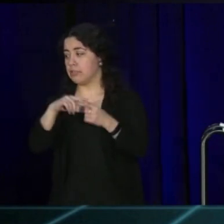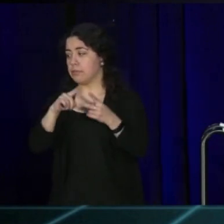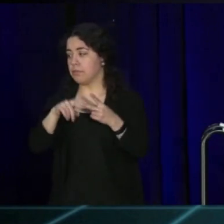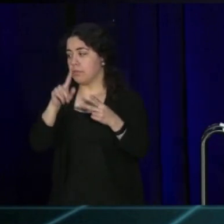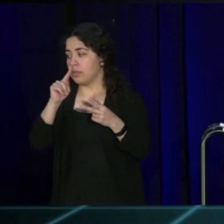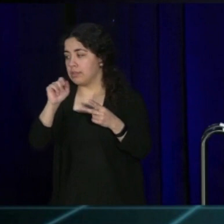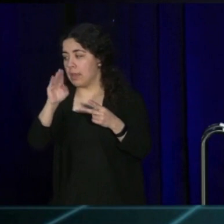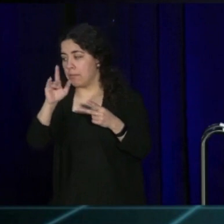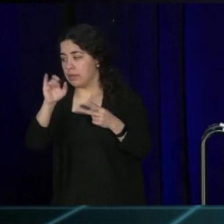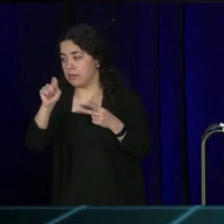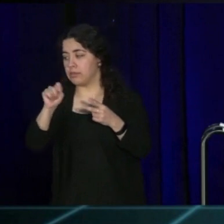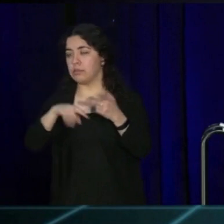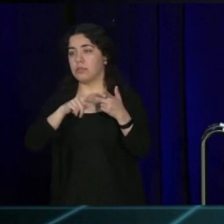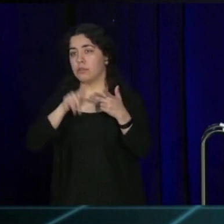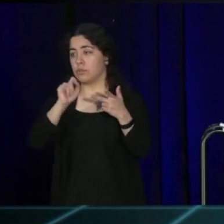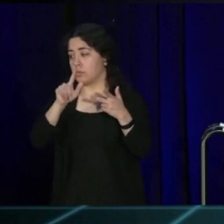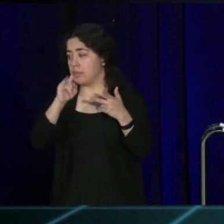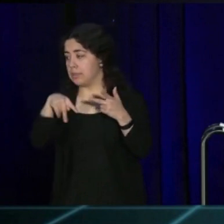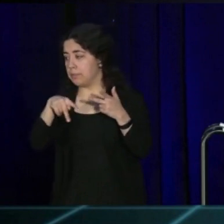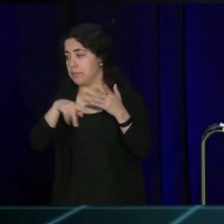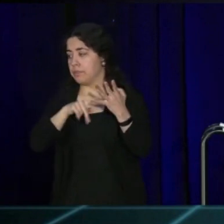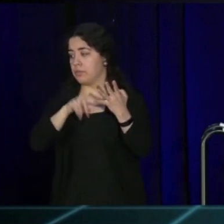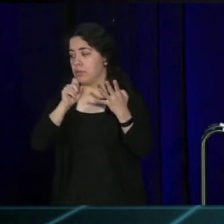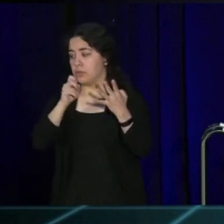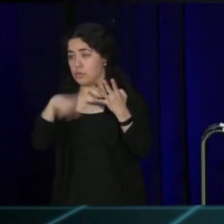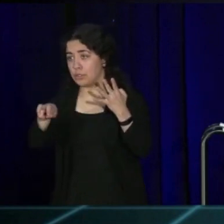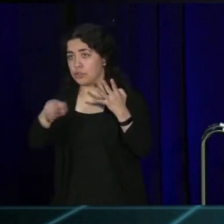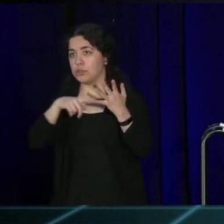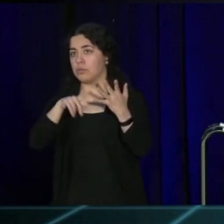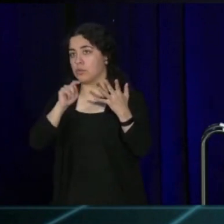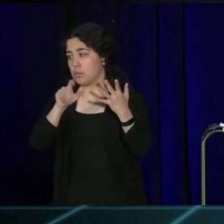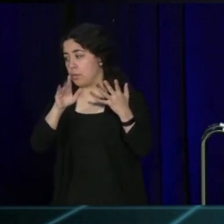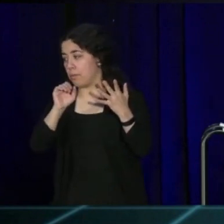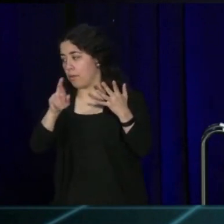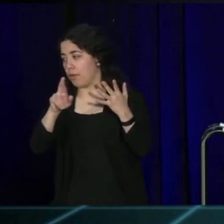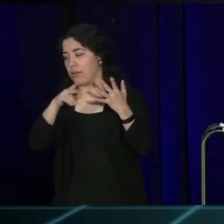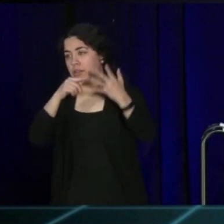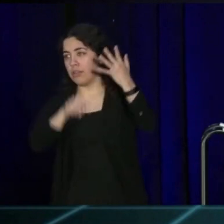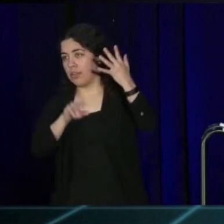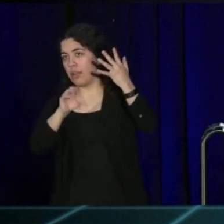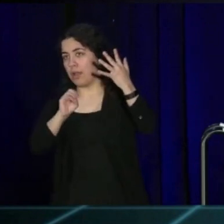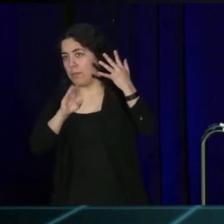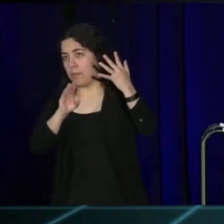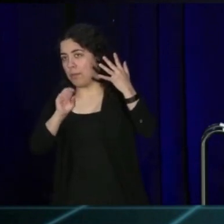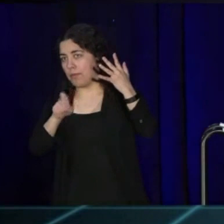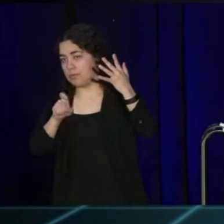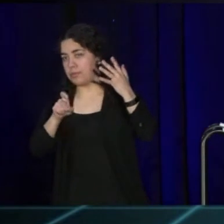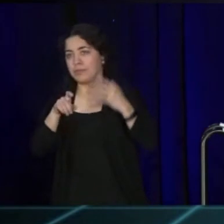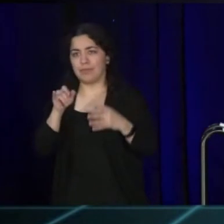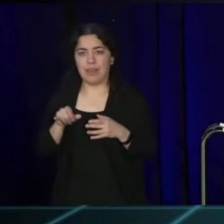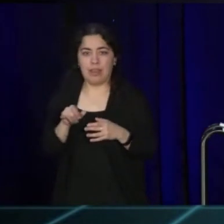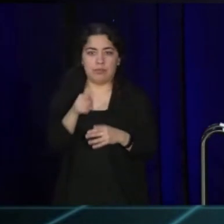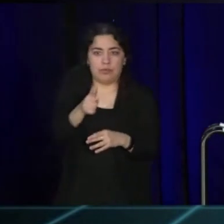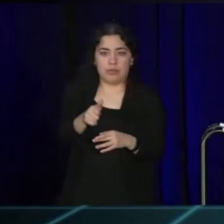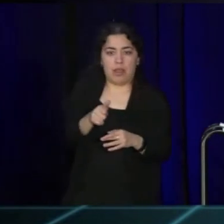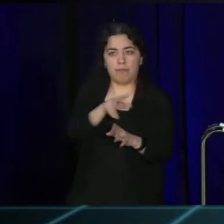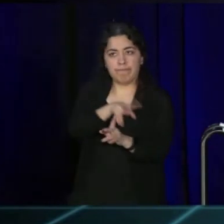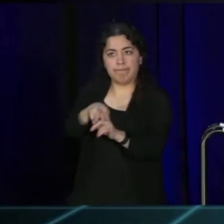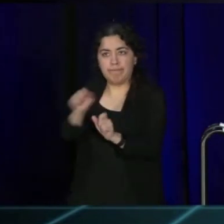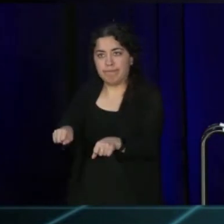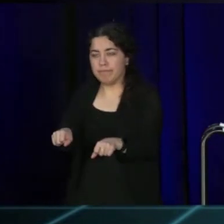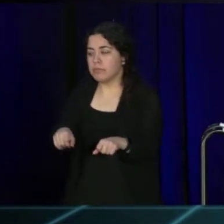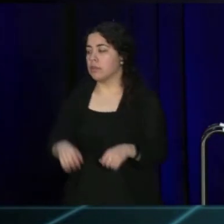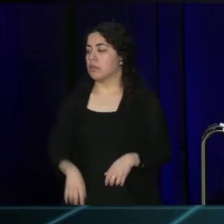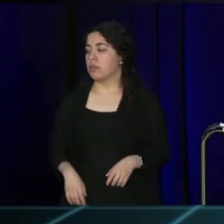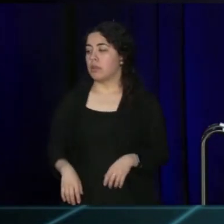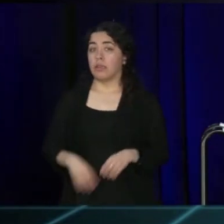on. And ARIA helps to provide semantics, but you would need to implement the behavior yourself. Additionally to roles, there's a lot